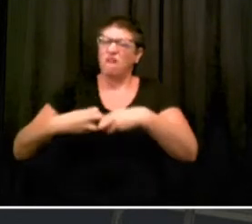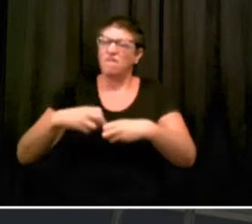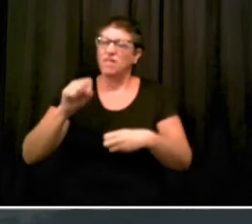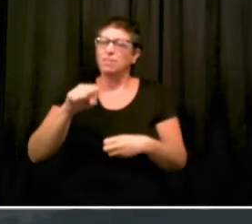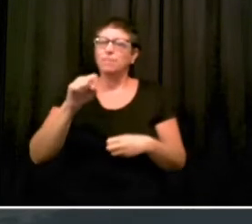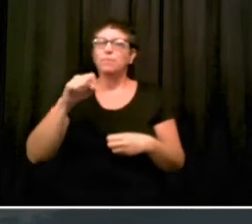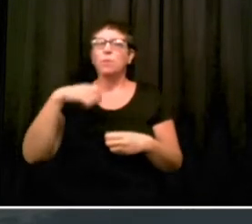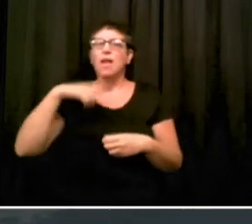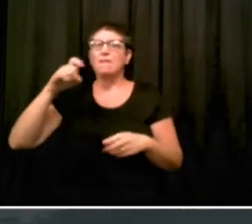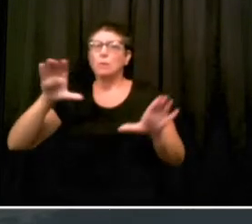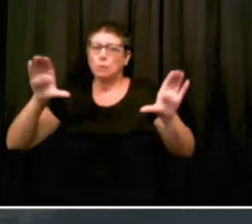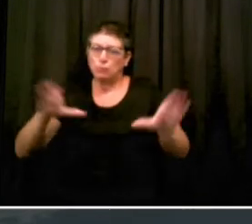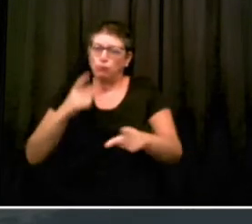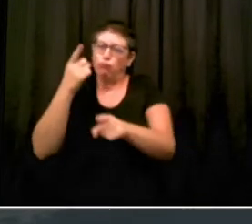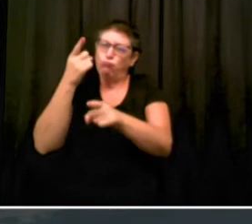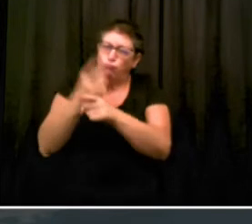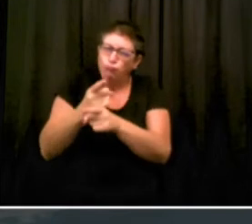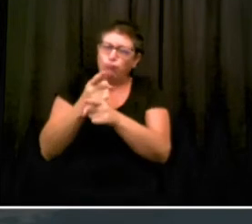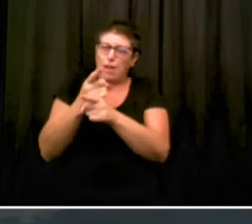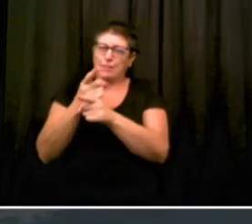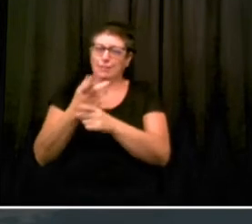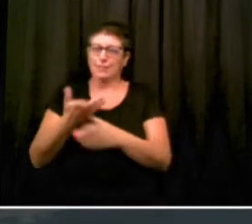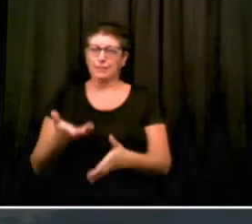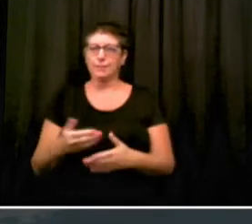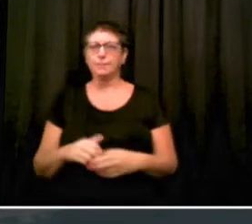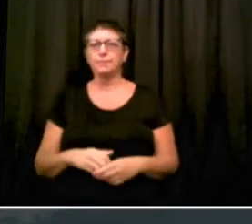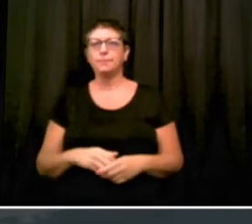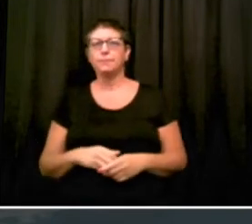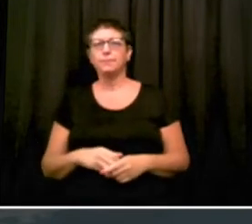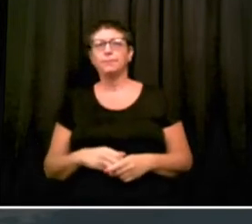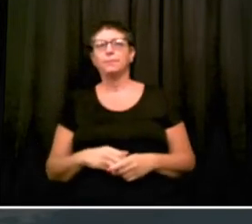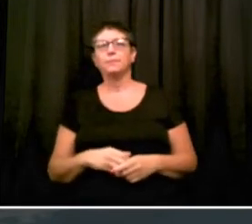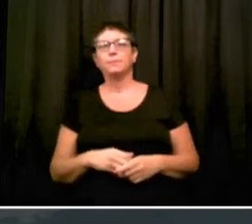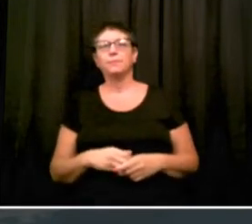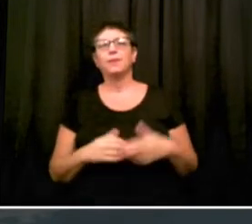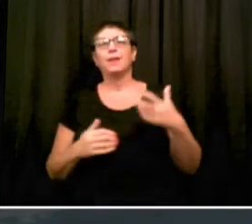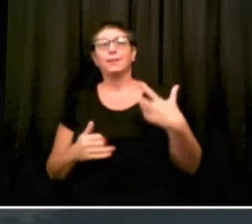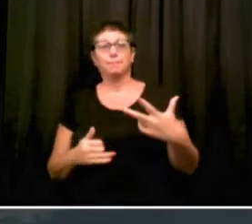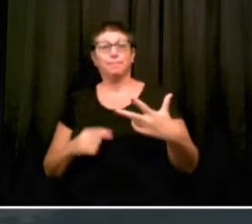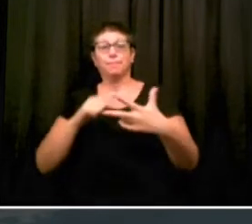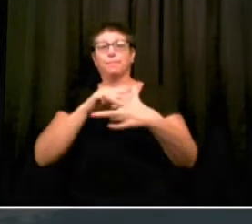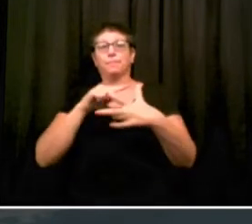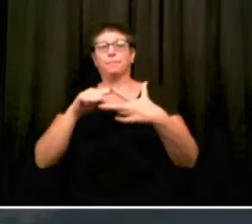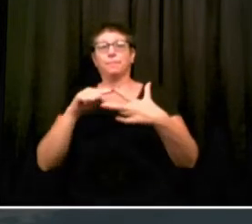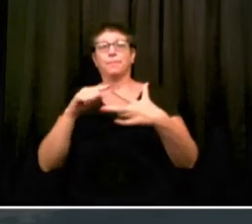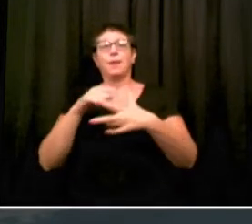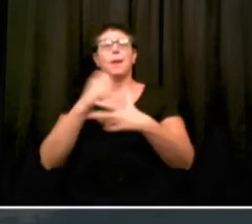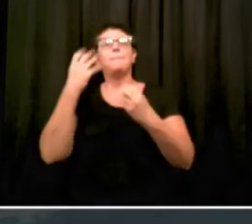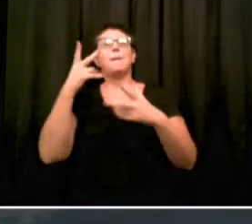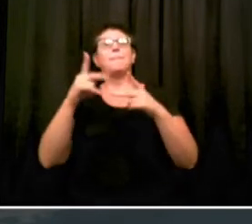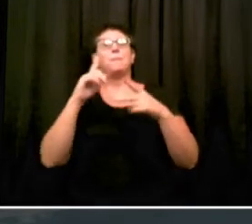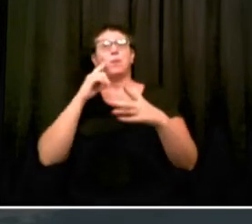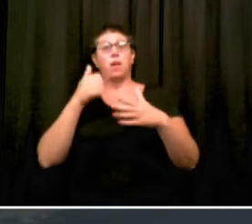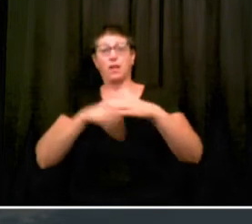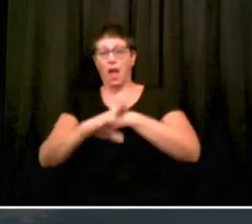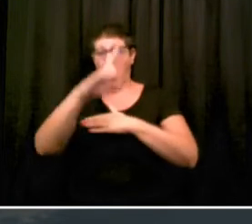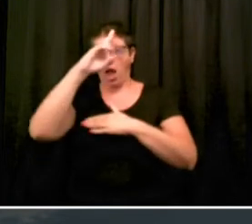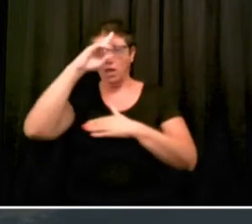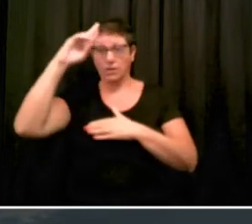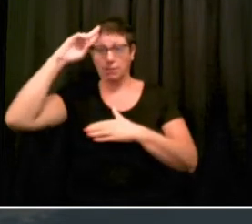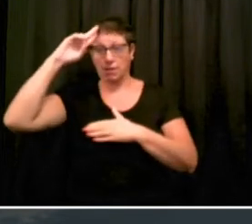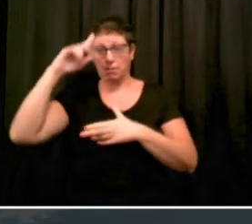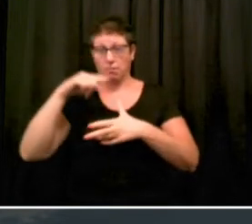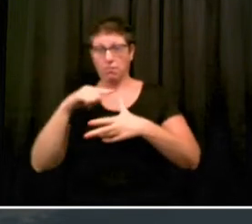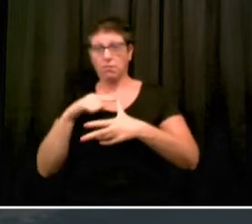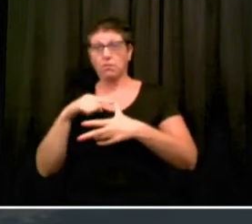indicators. Number one, daily number of people admitted to New York City hospitals for a suspected COVID-19 threshold is 200